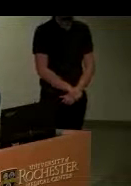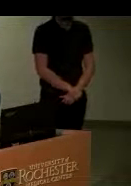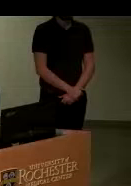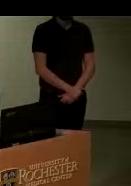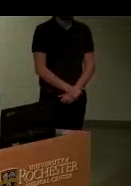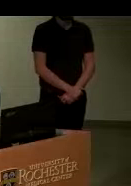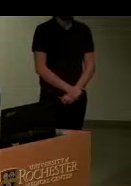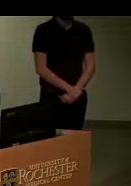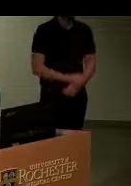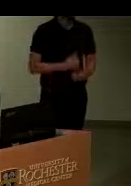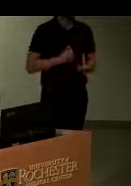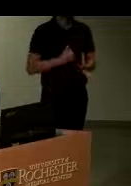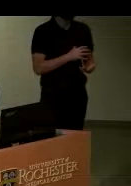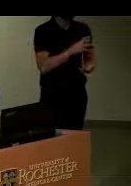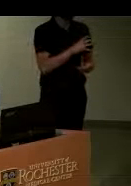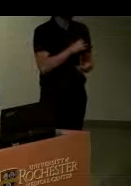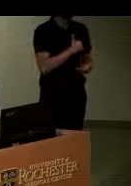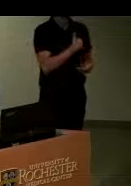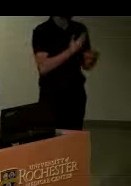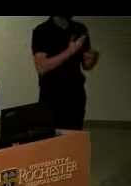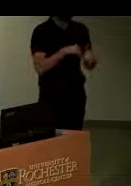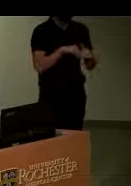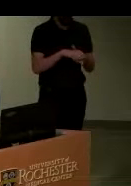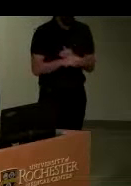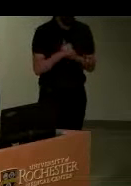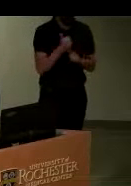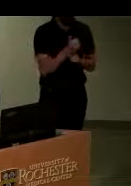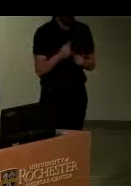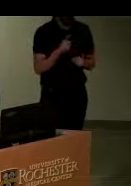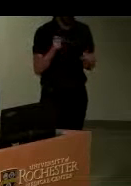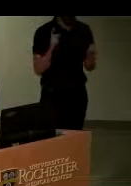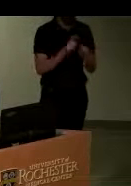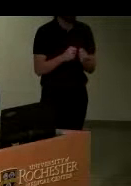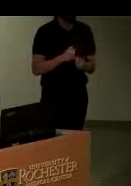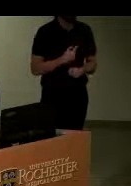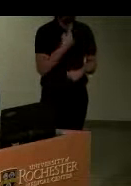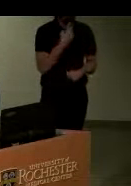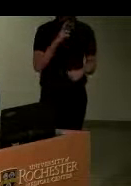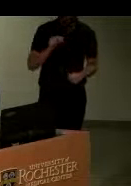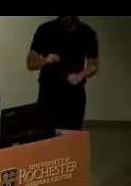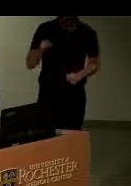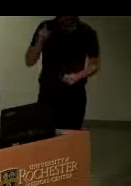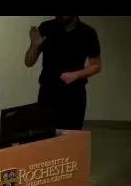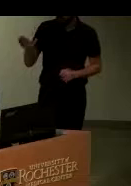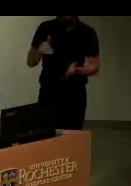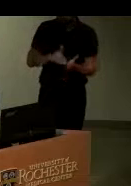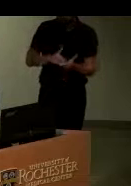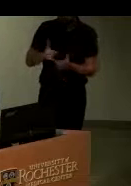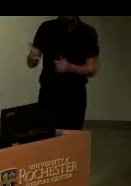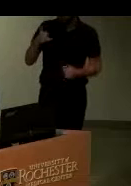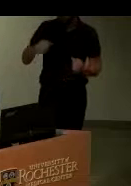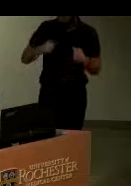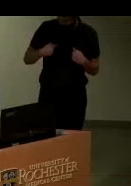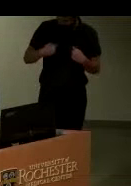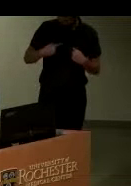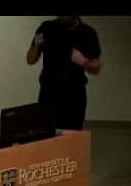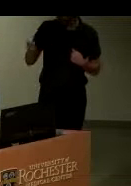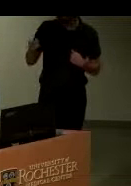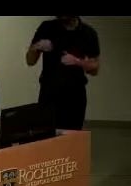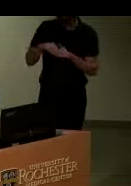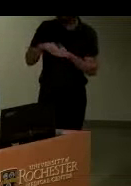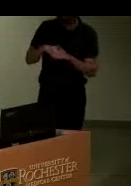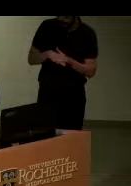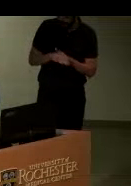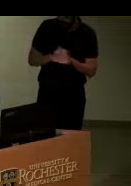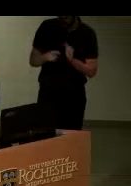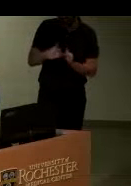and I go in there and I said, is anybody supposed to come with me? He goes, no, you're her doctor. You called me. You just have to get her